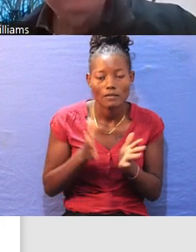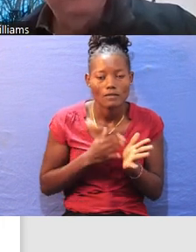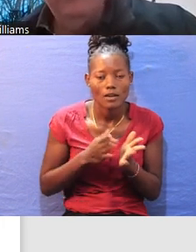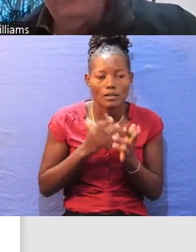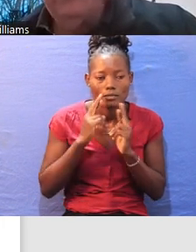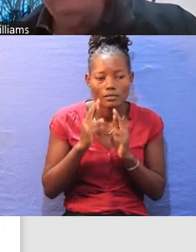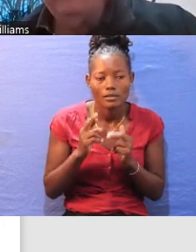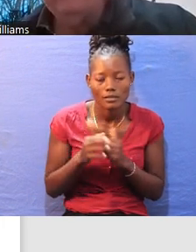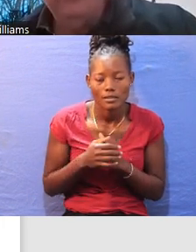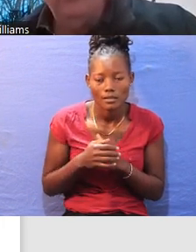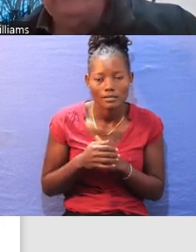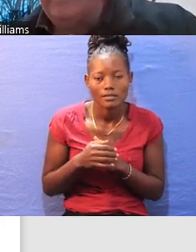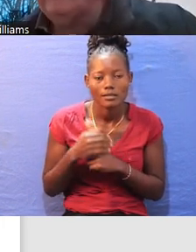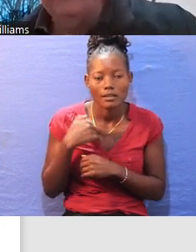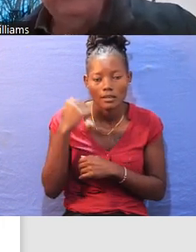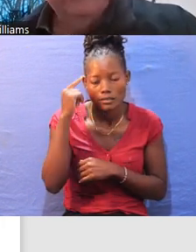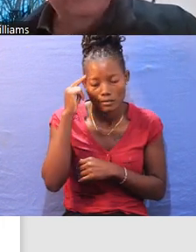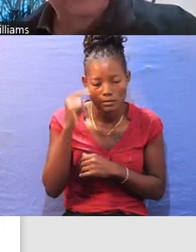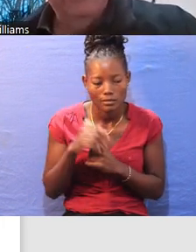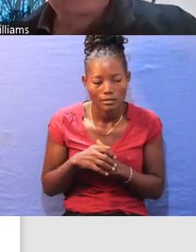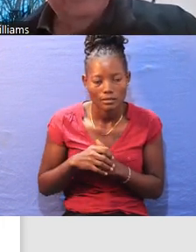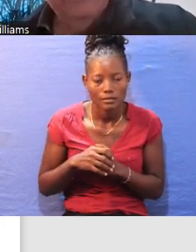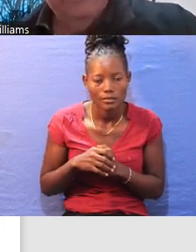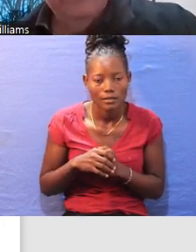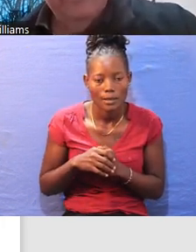think that's maybe a little more God-given.